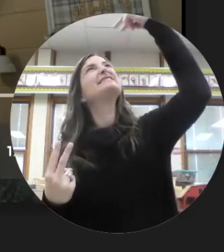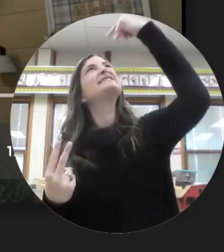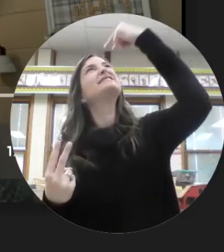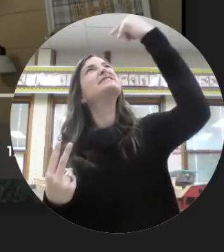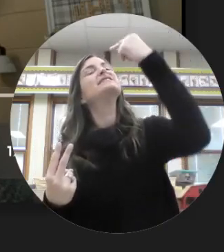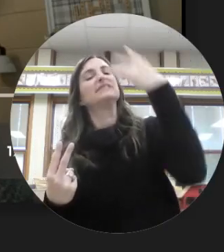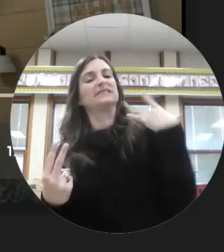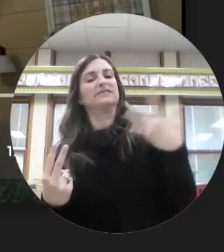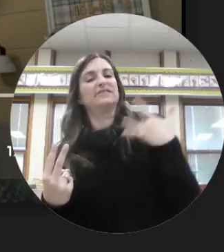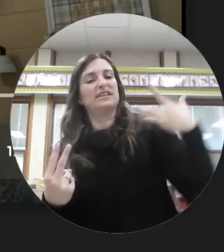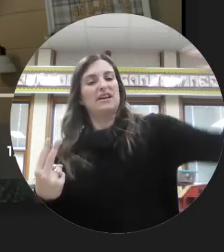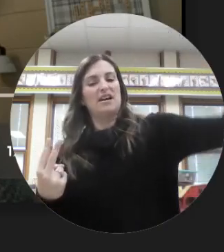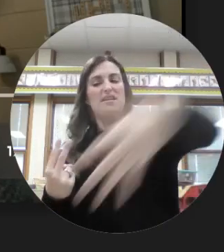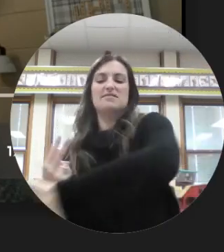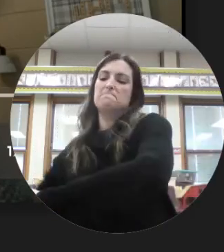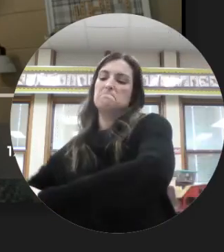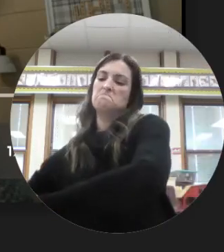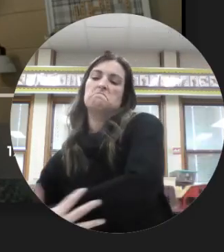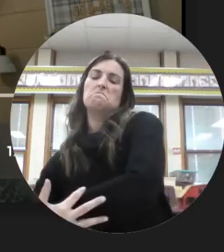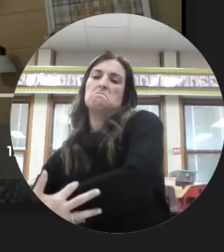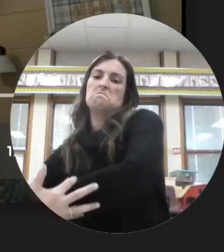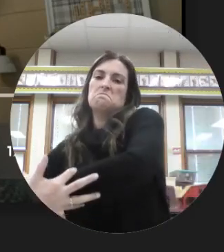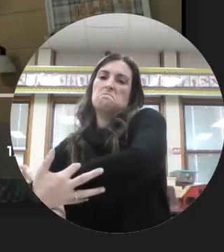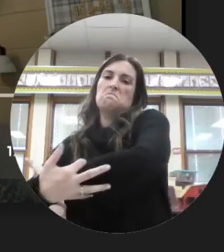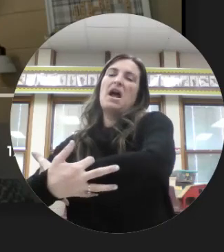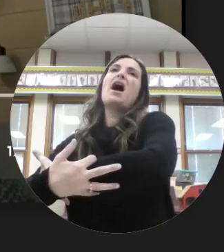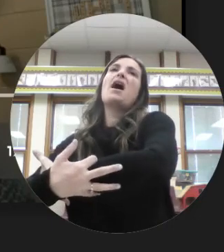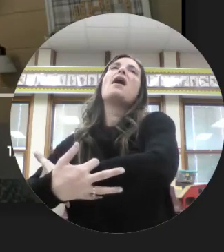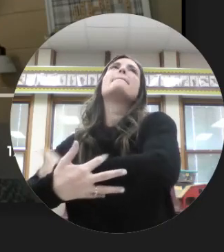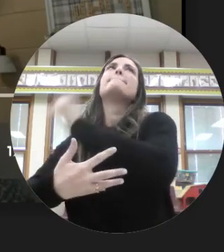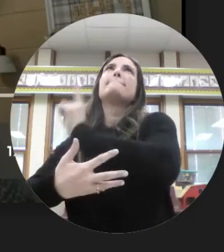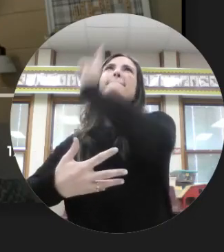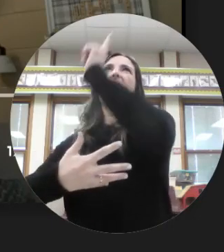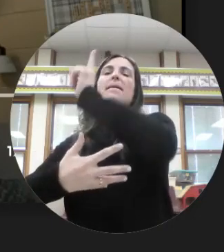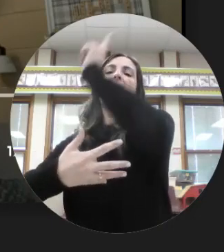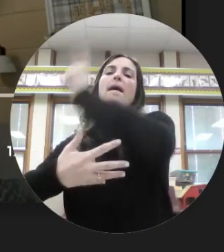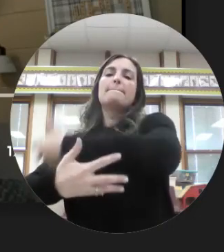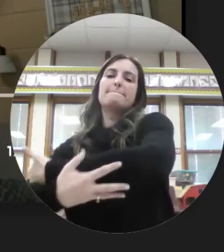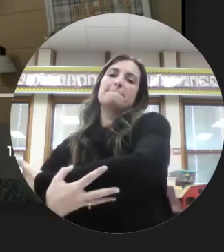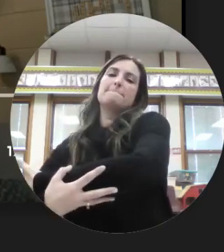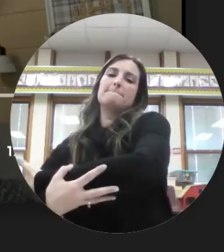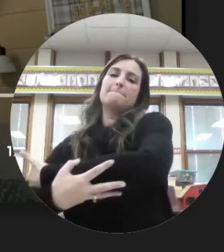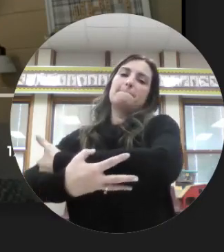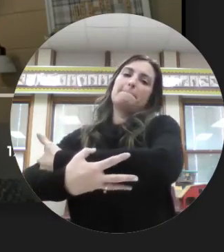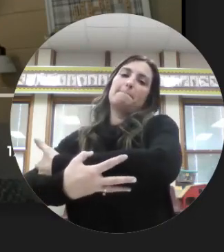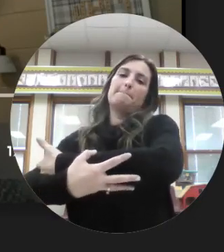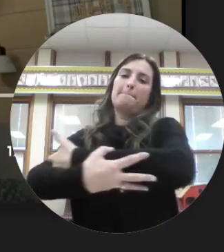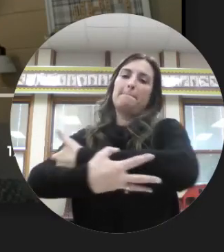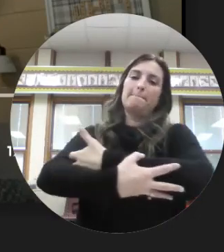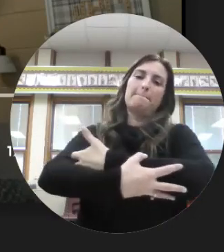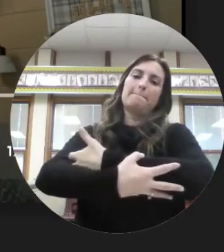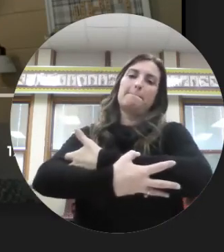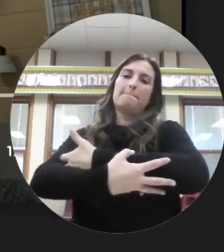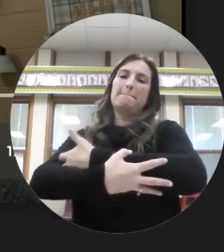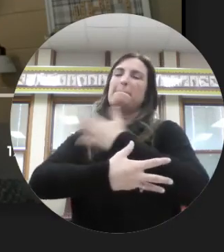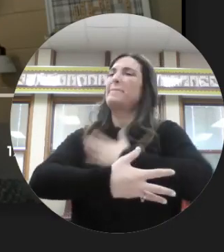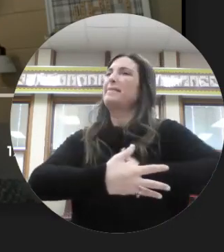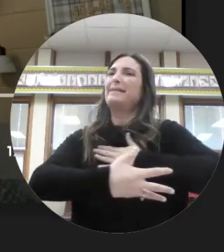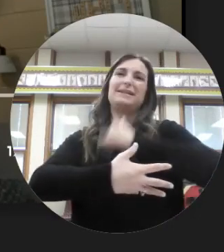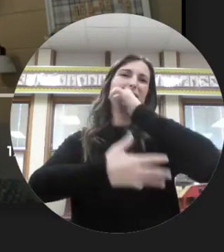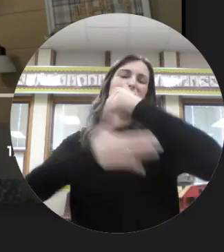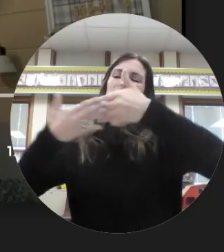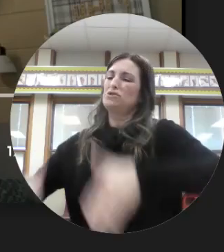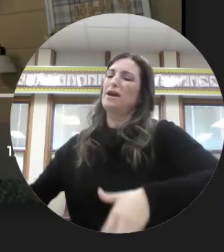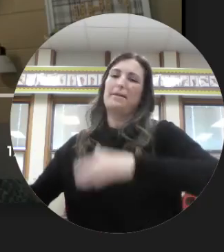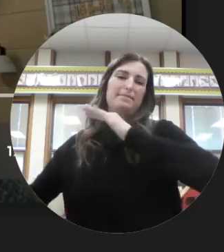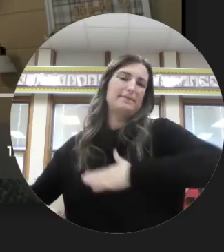her strong arms wrap around him and heard her booming voice holler, Pull us up! Thorn let go of the branch and cried, "Please don't drop me, Roz.